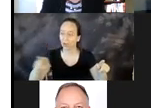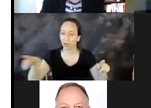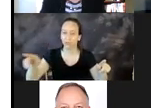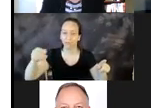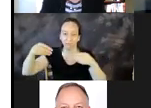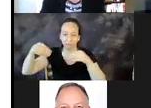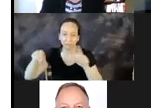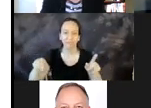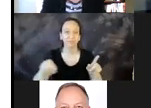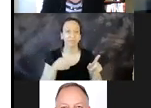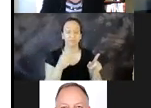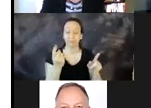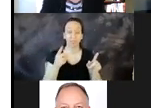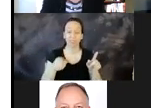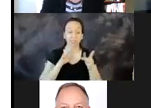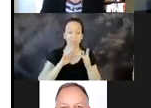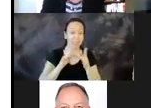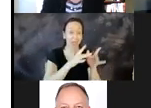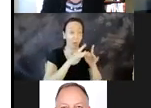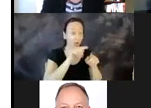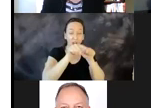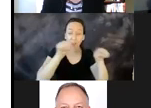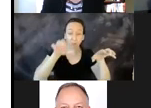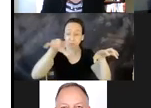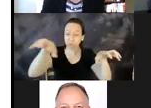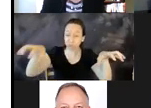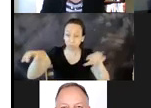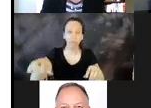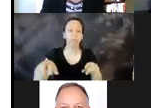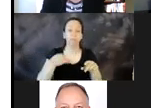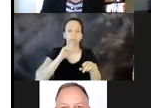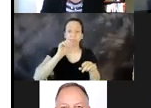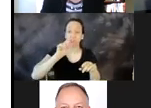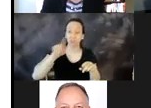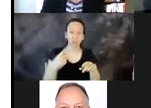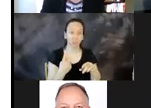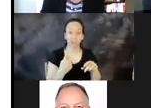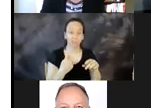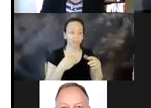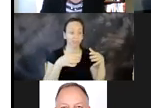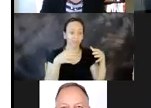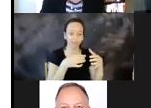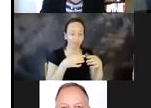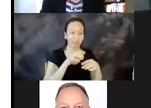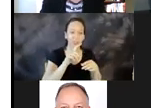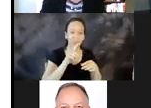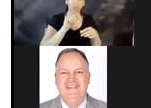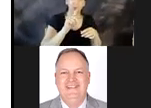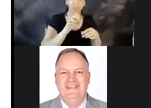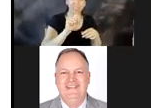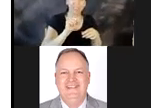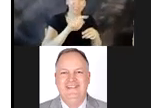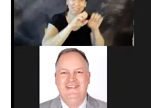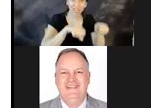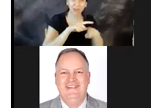be greatly expanding our network of both to serve beyond just rapid transit stations to our many bus stops across the system. So